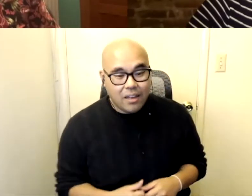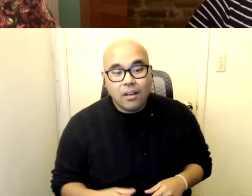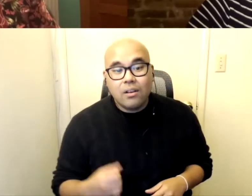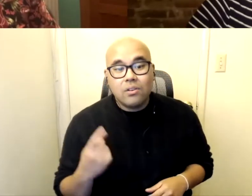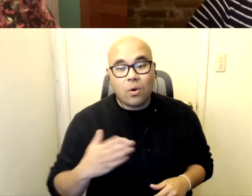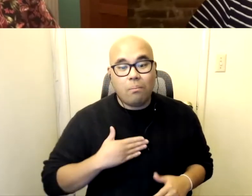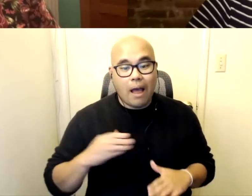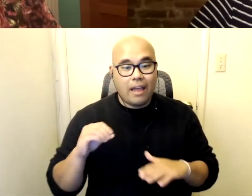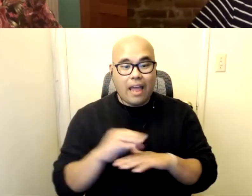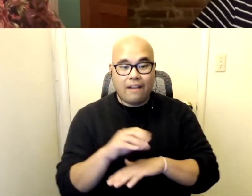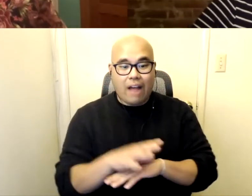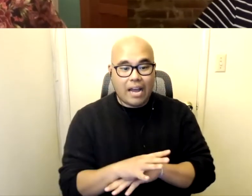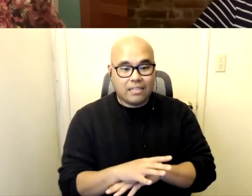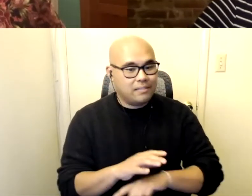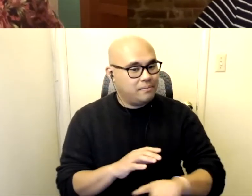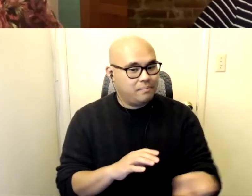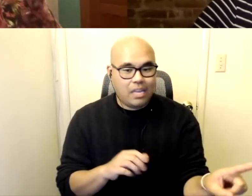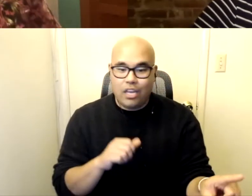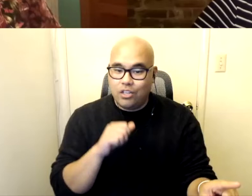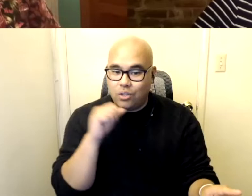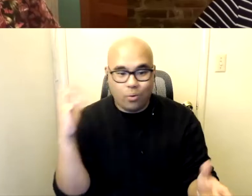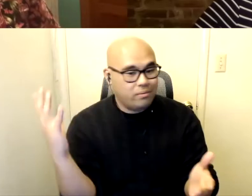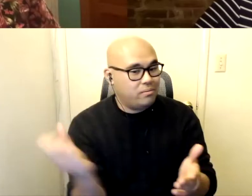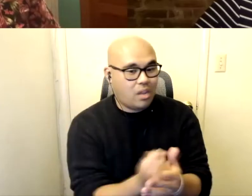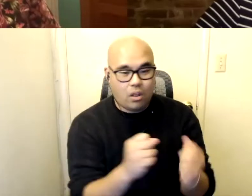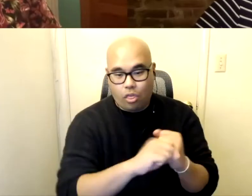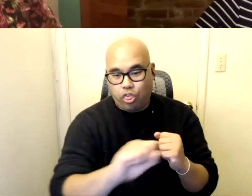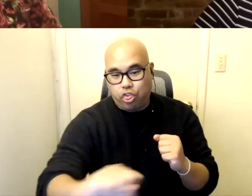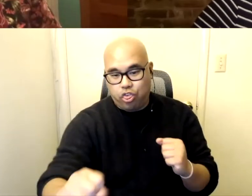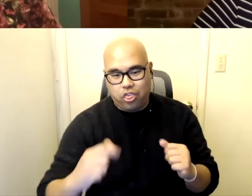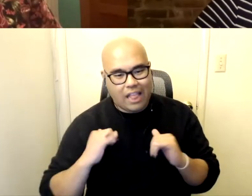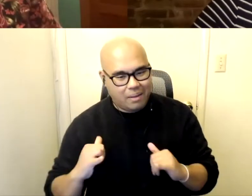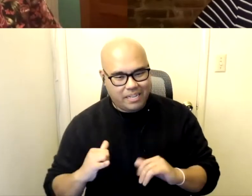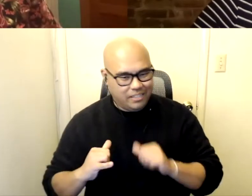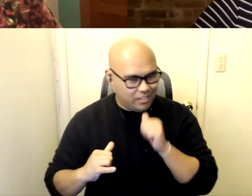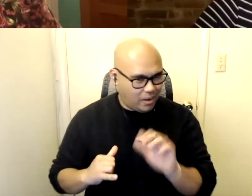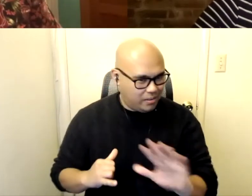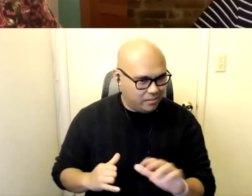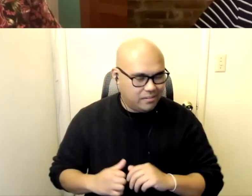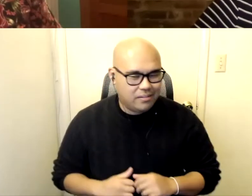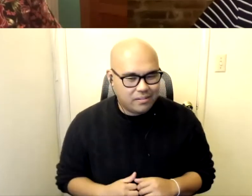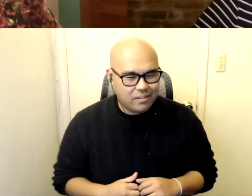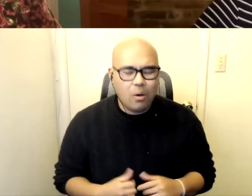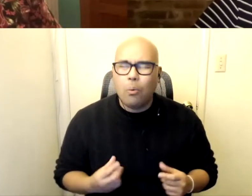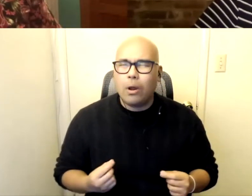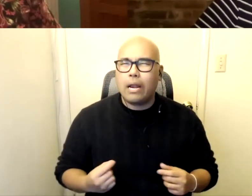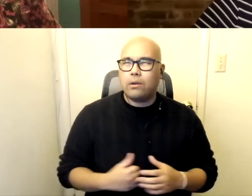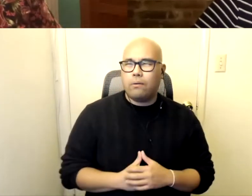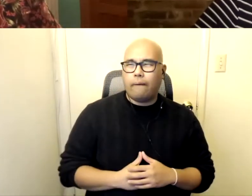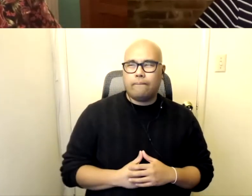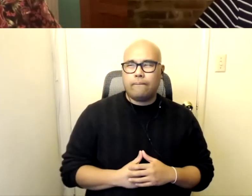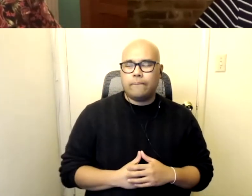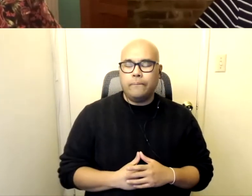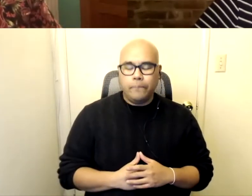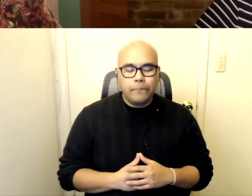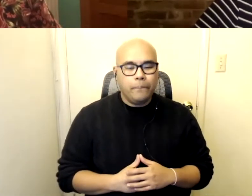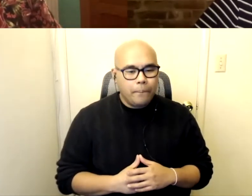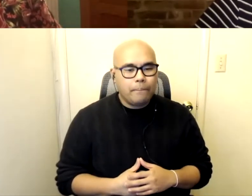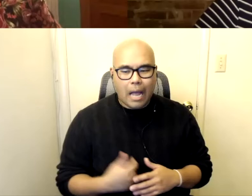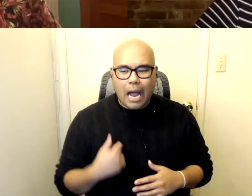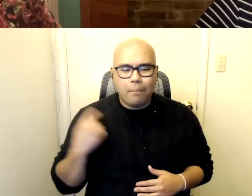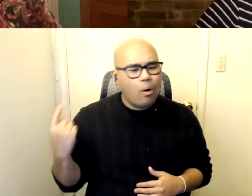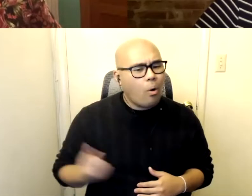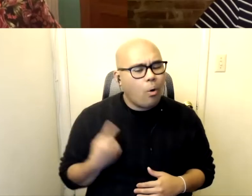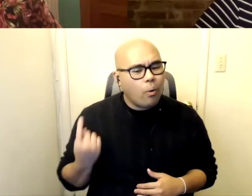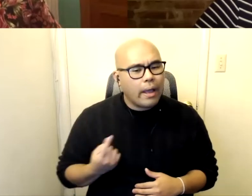have, don't take as long as I did. Um, I what did I do? I am always a